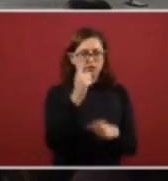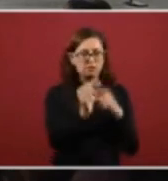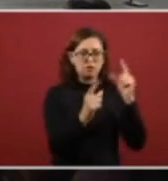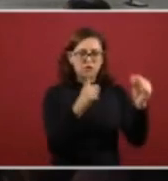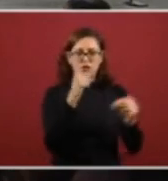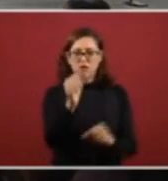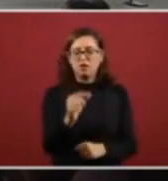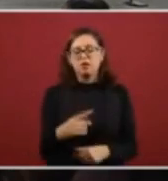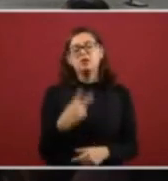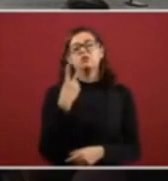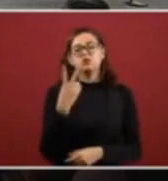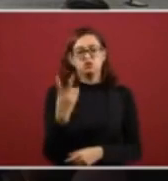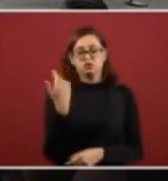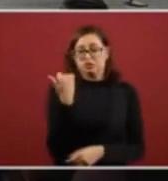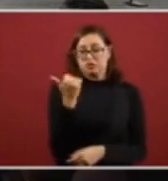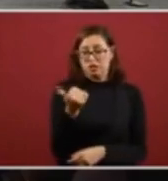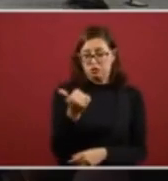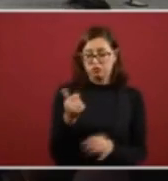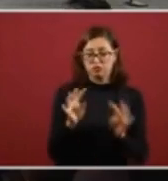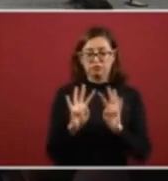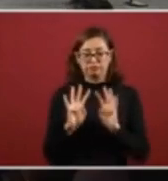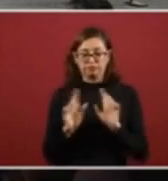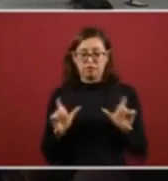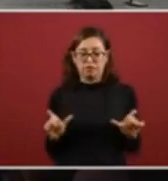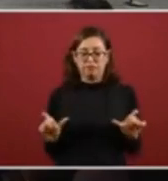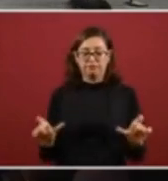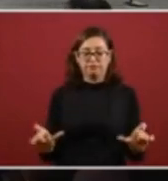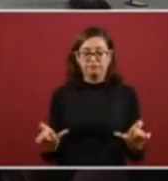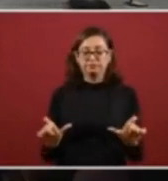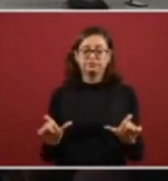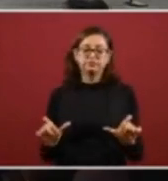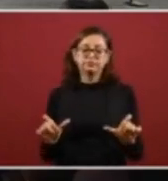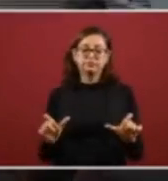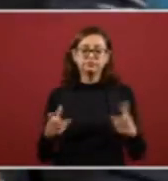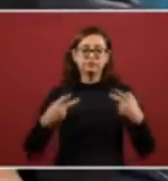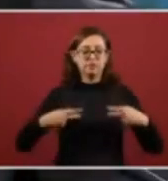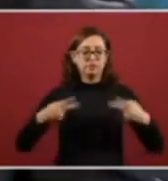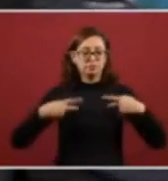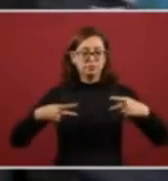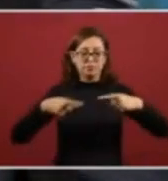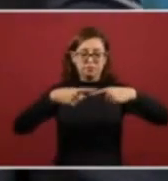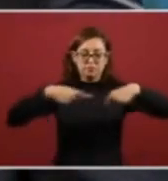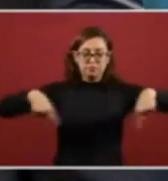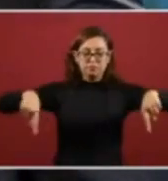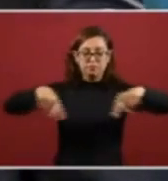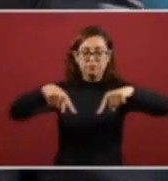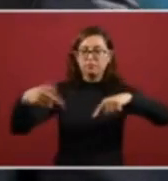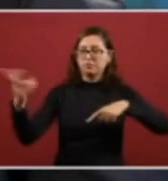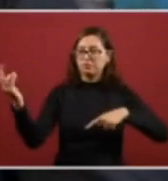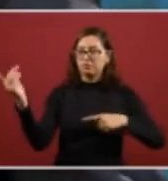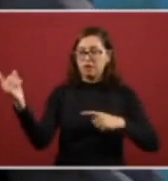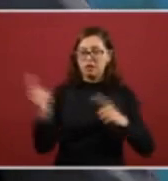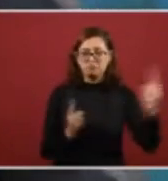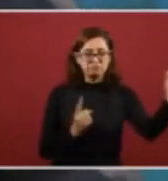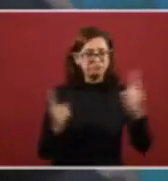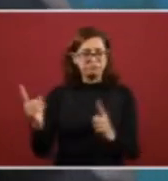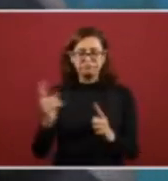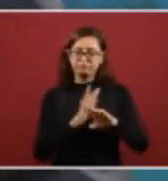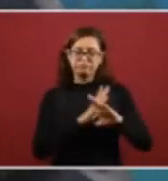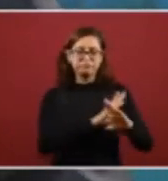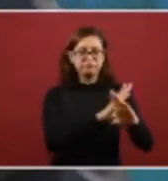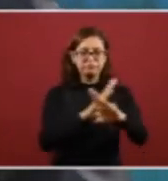an evacuation was done in a timely manner. And we were able to make a circle of security so that the population would not